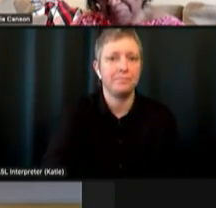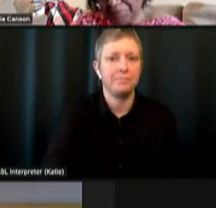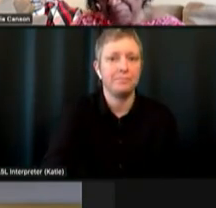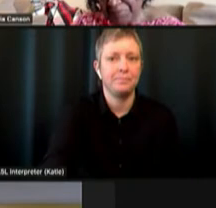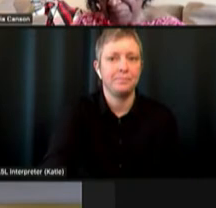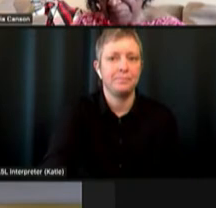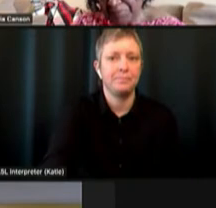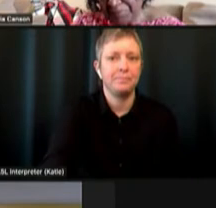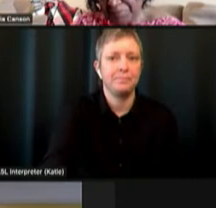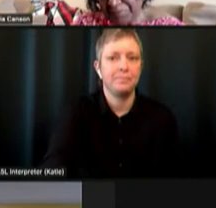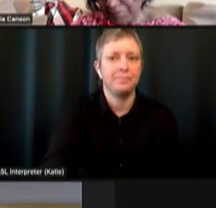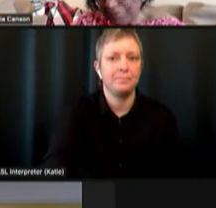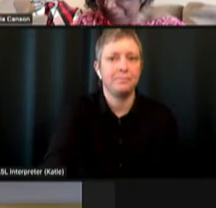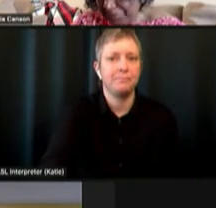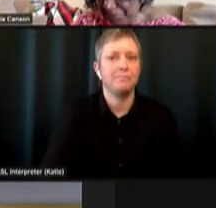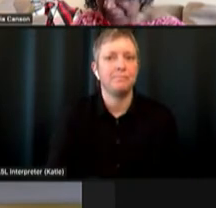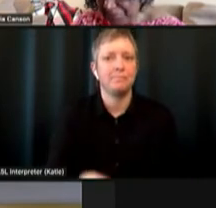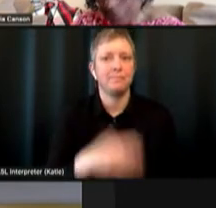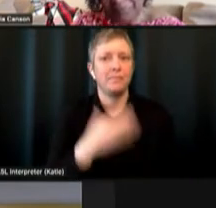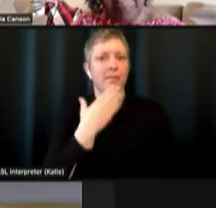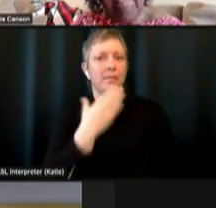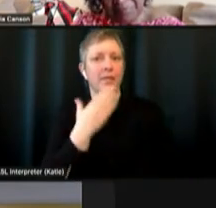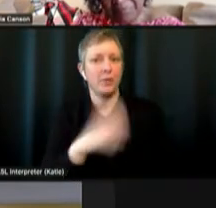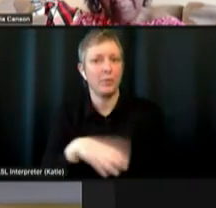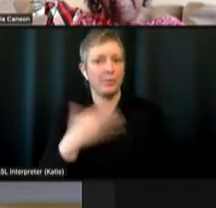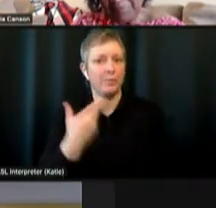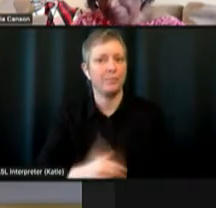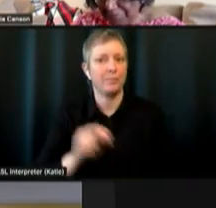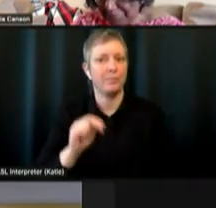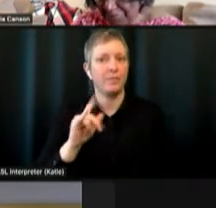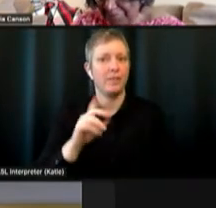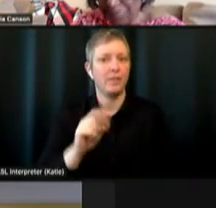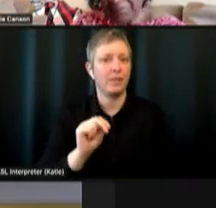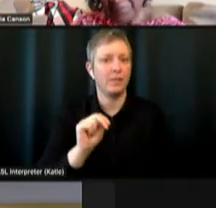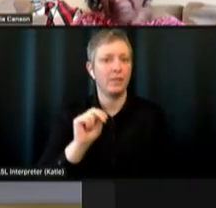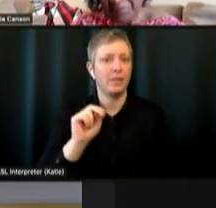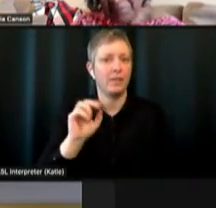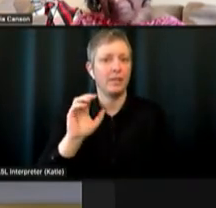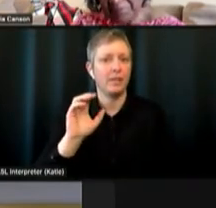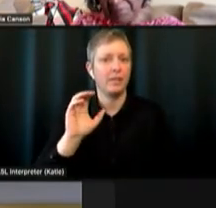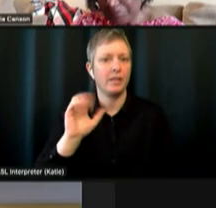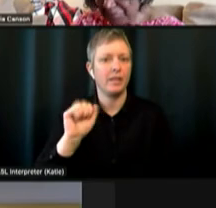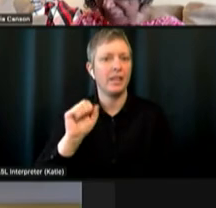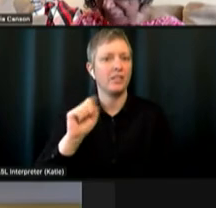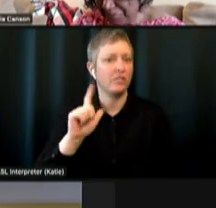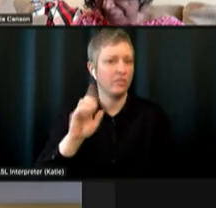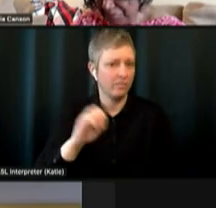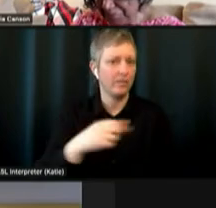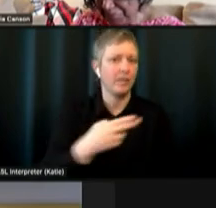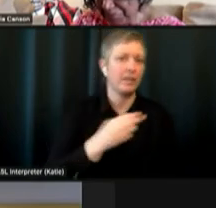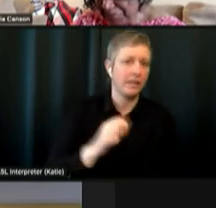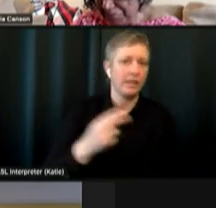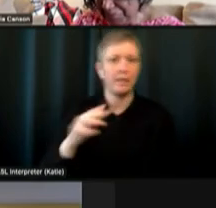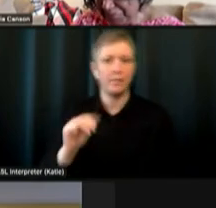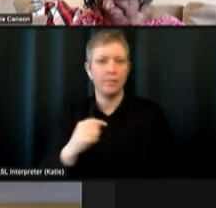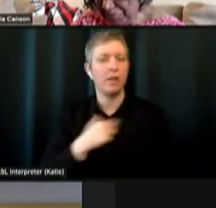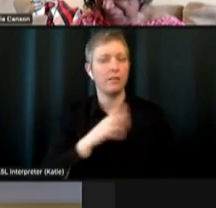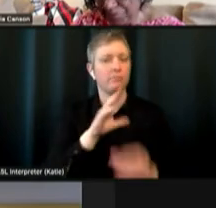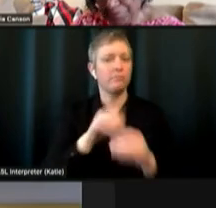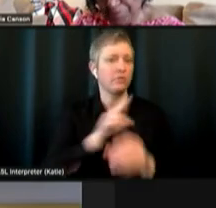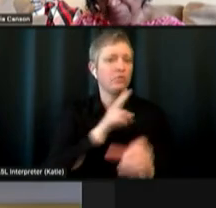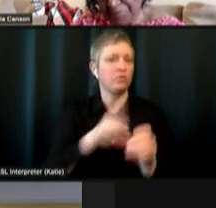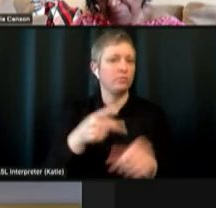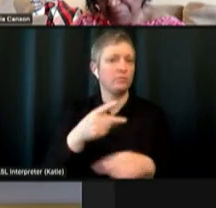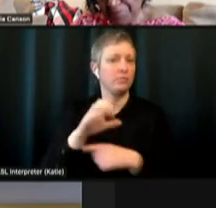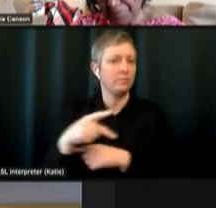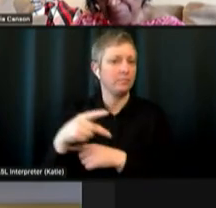Thank you, Pastor Weisner. Hi, everyone. Nathan Castle, he, him pronouns. I joined PCCEP last year,